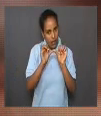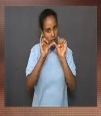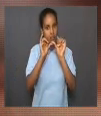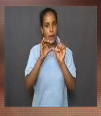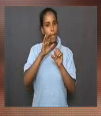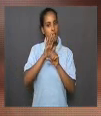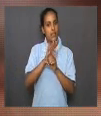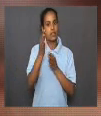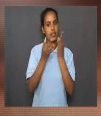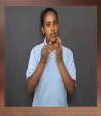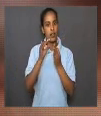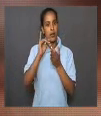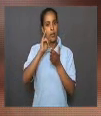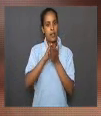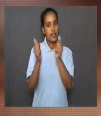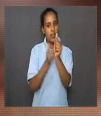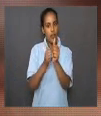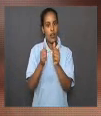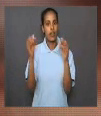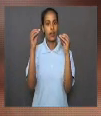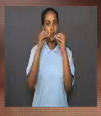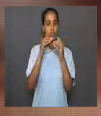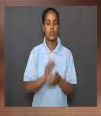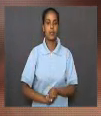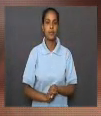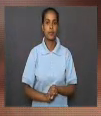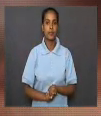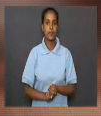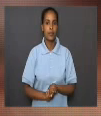is described by the following equation.